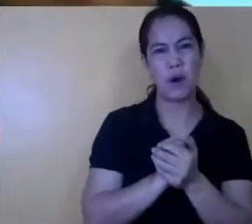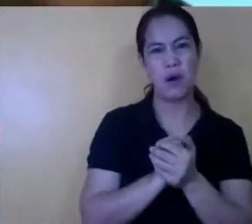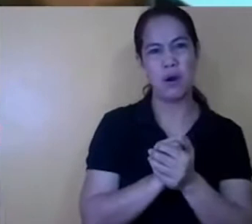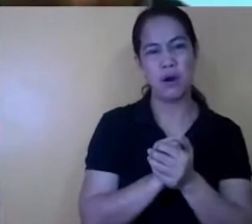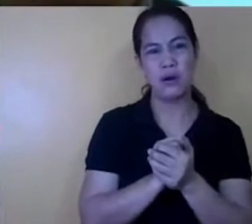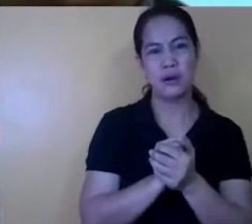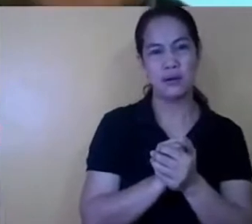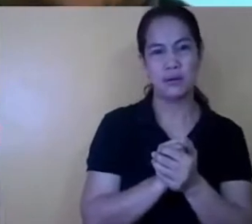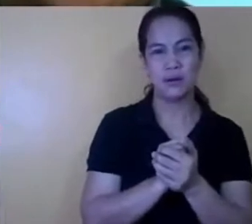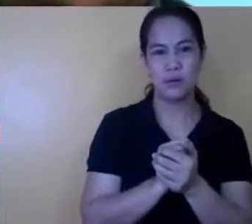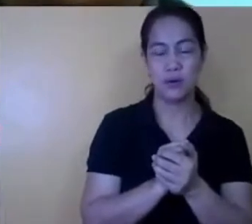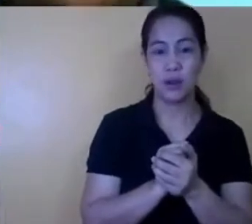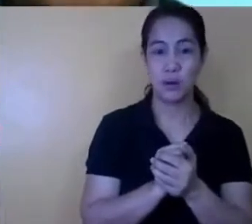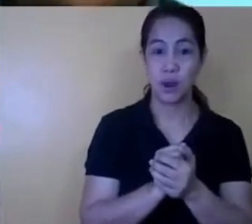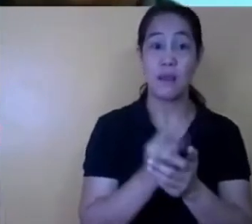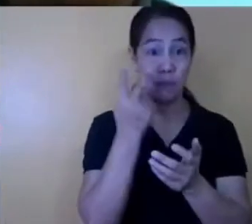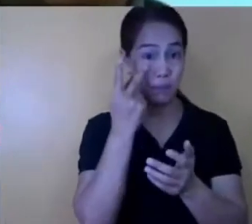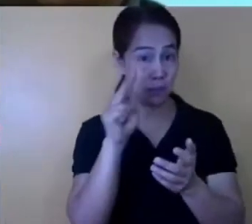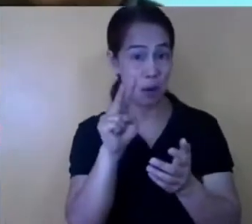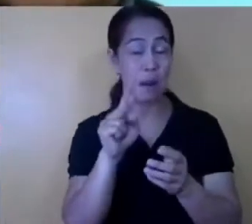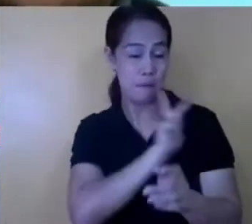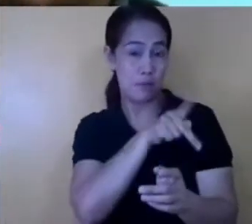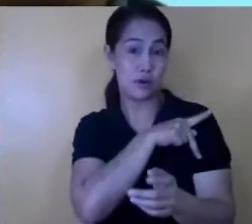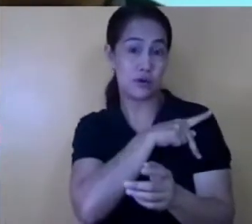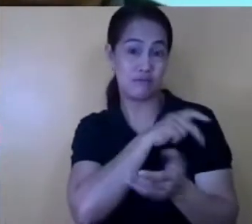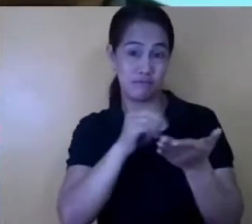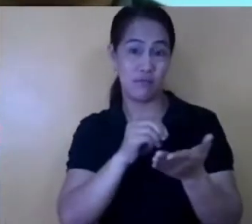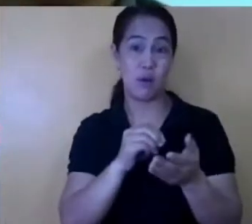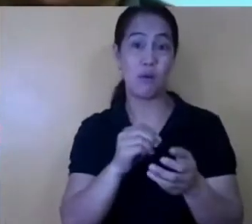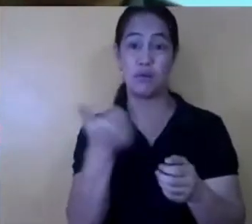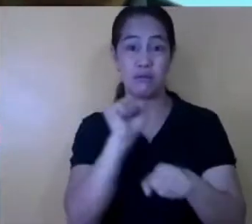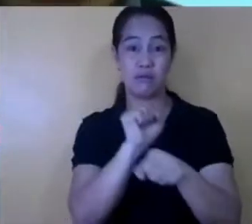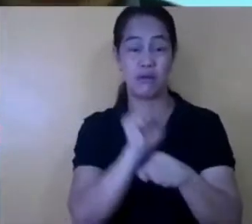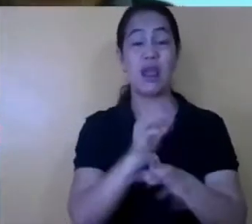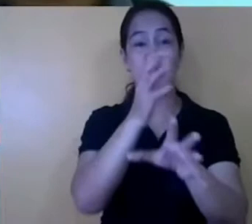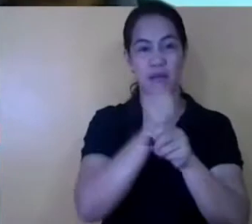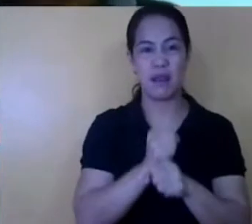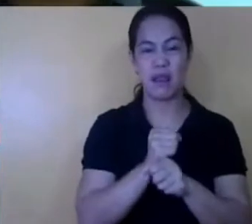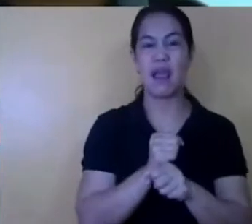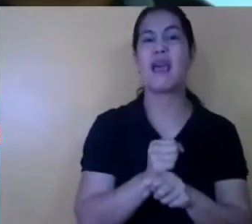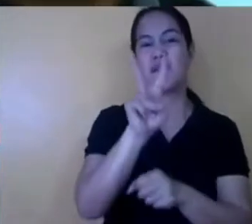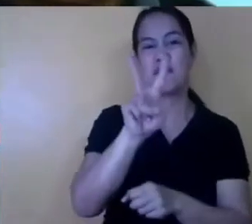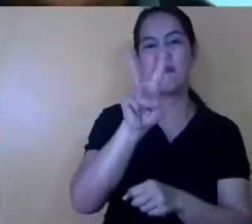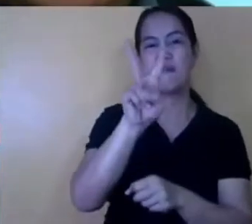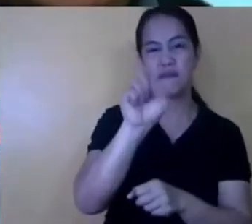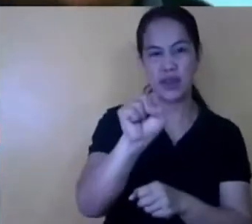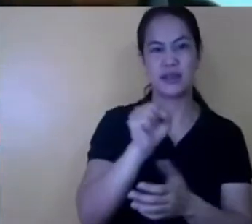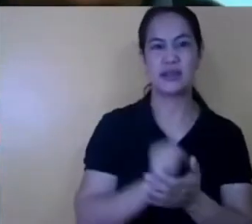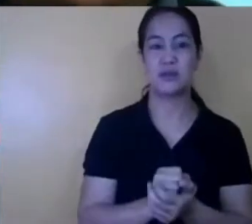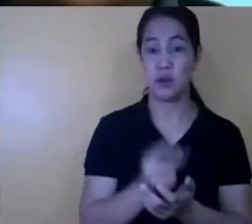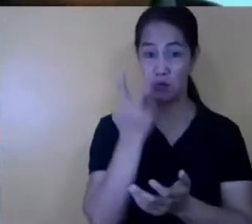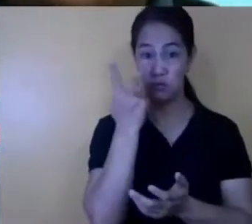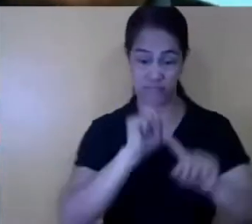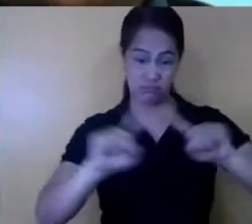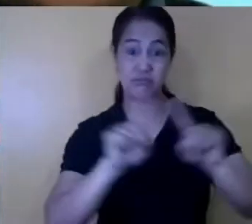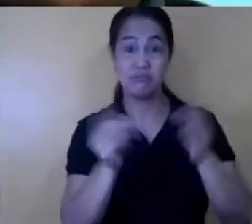reviewed personal reflection notes of colleagues, then you get very satisfactory. So you see the difference here.